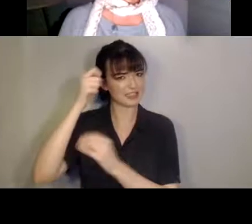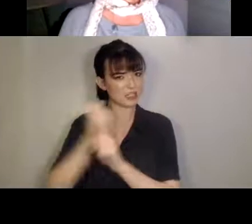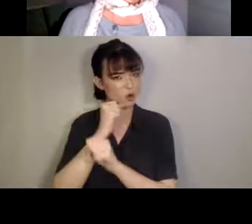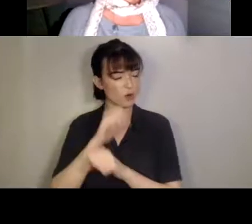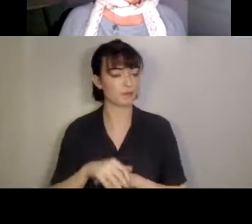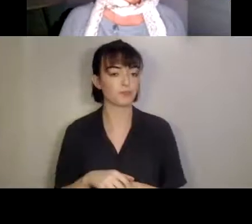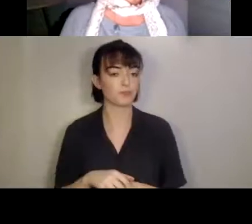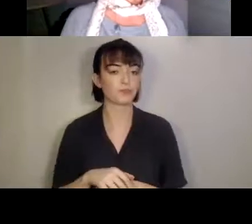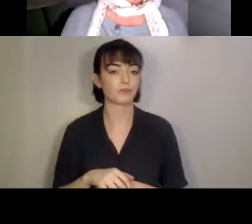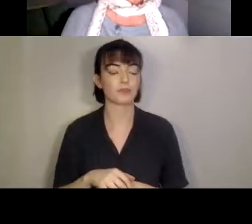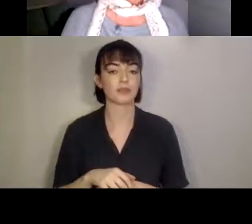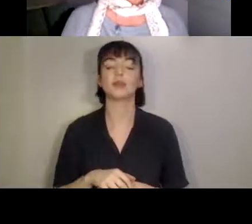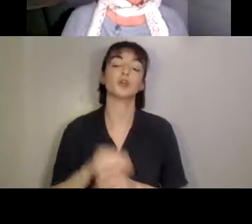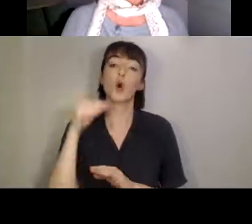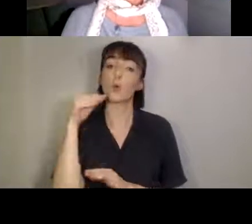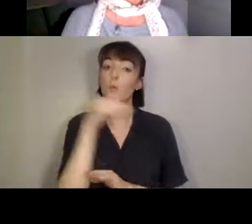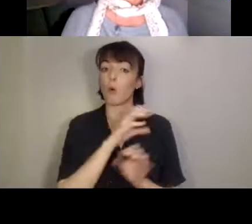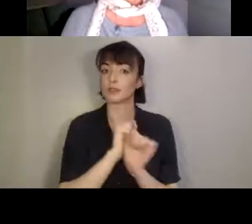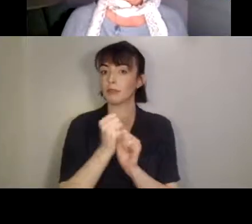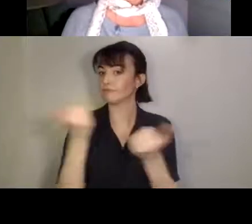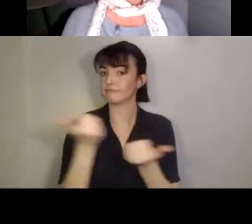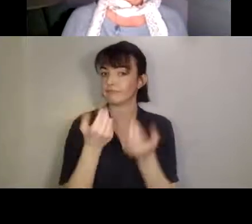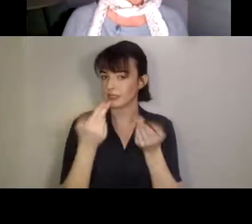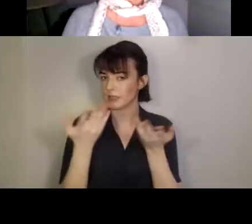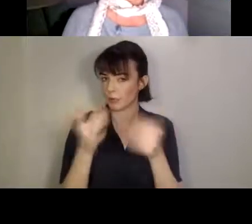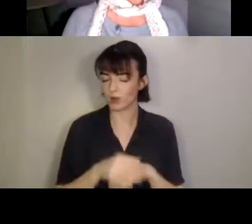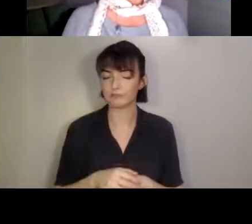thing about any assessment is, of course, that